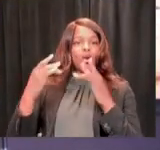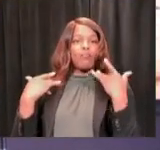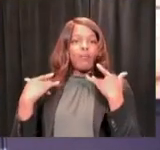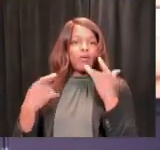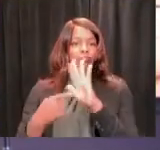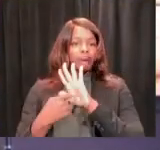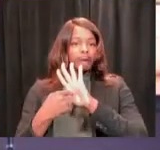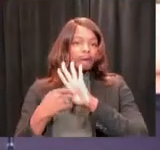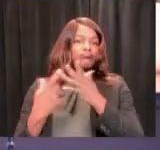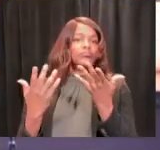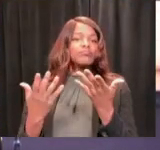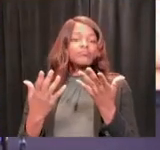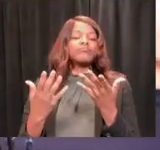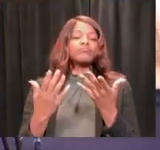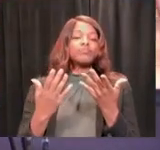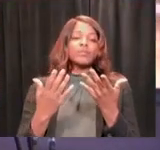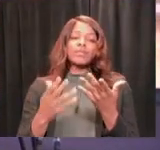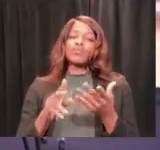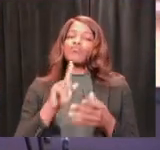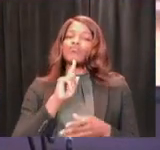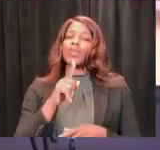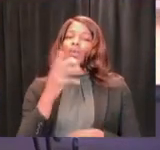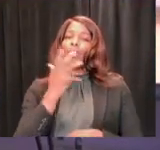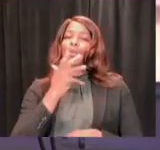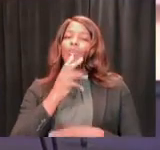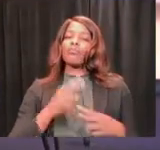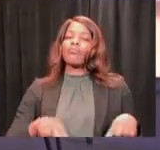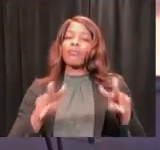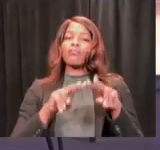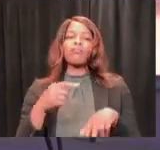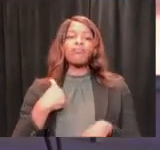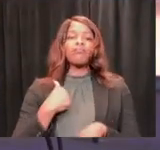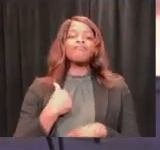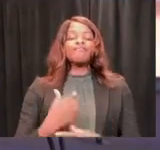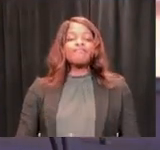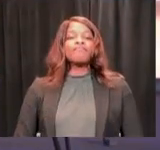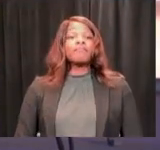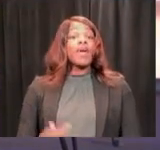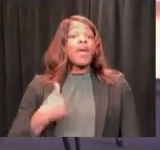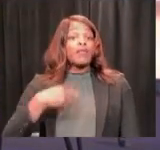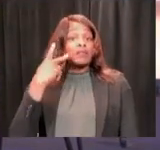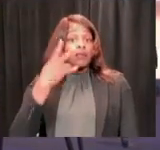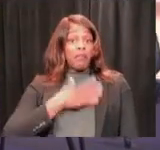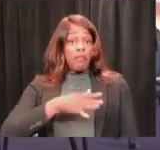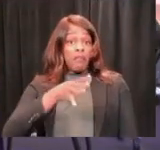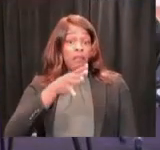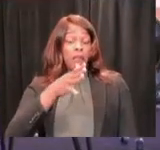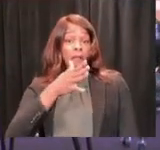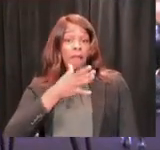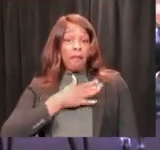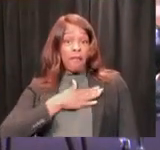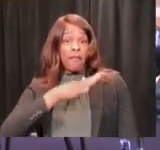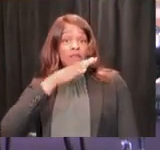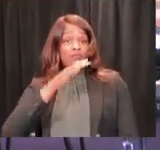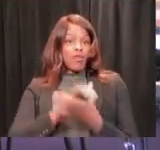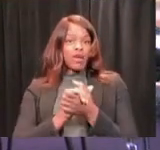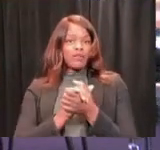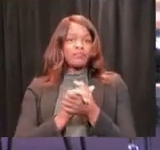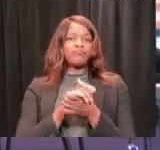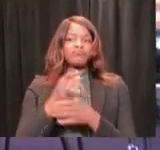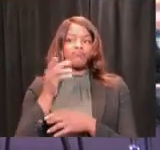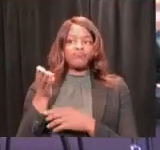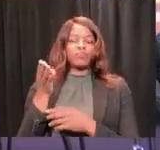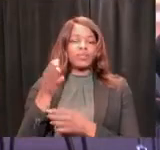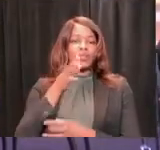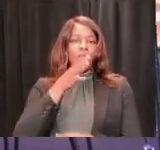incredible value for you. I've watched my wife as a mom these